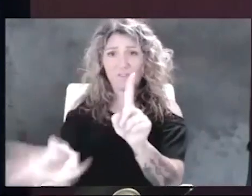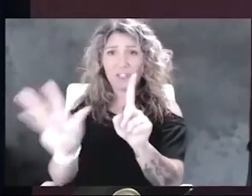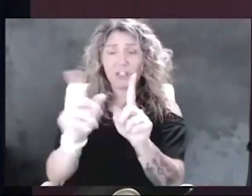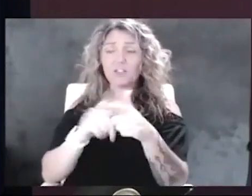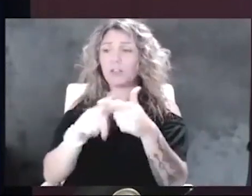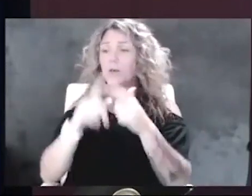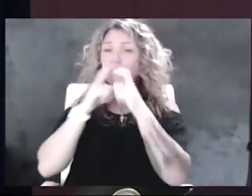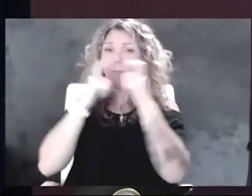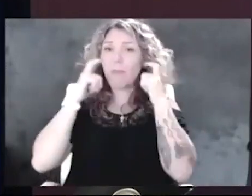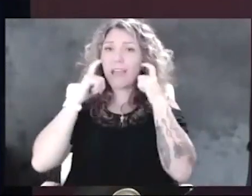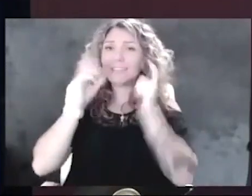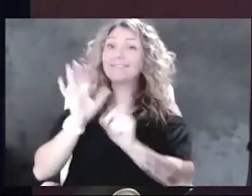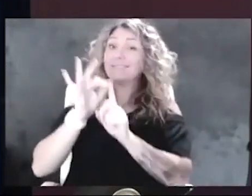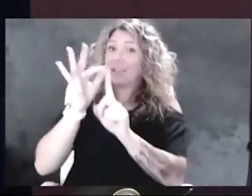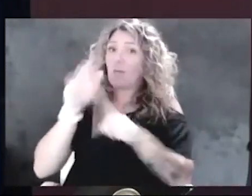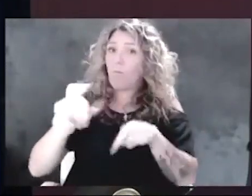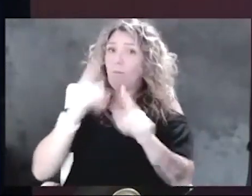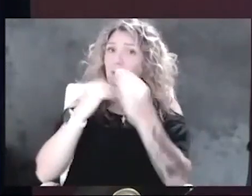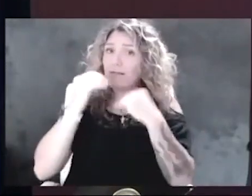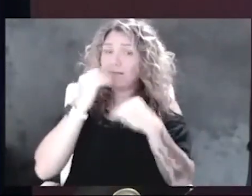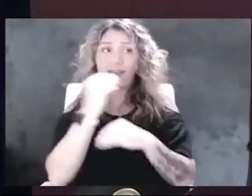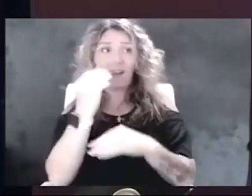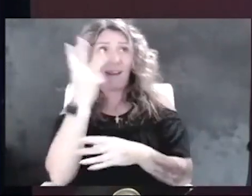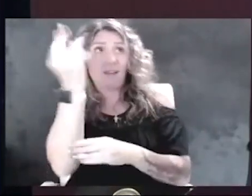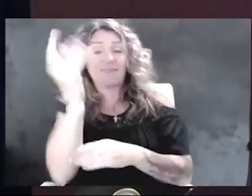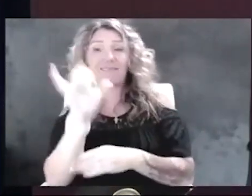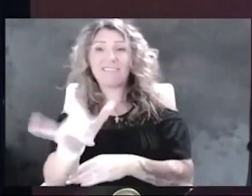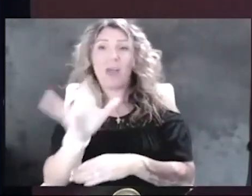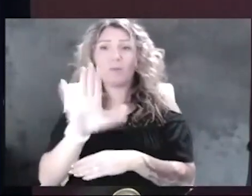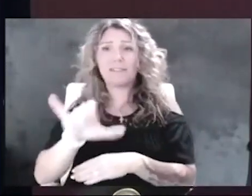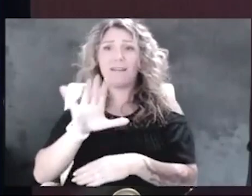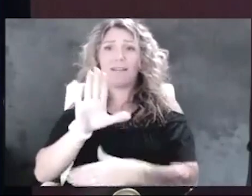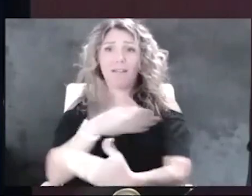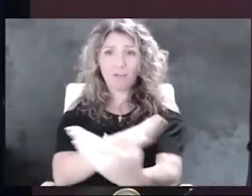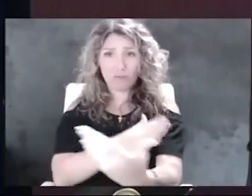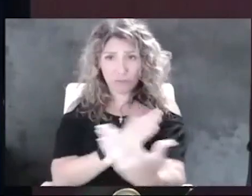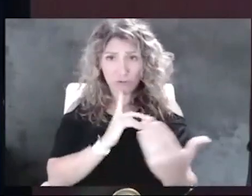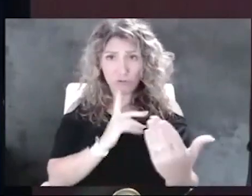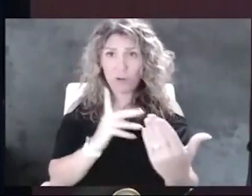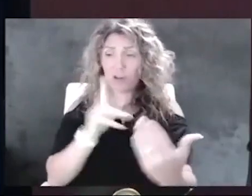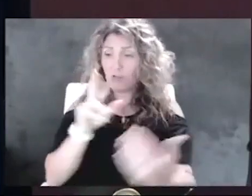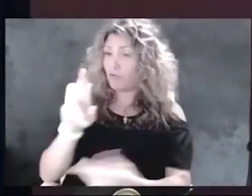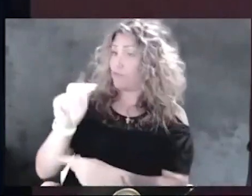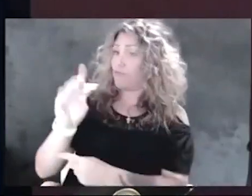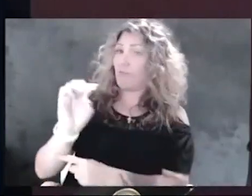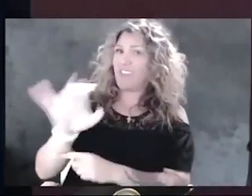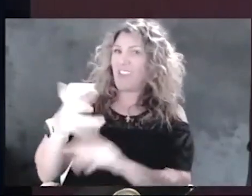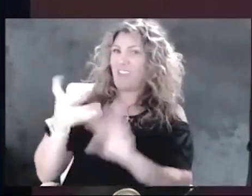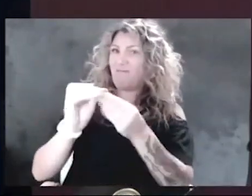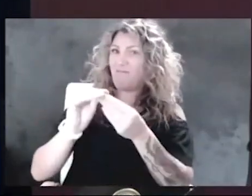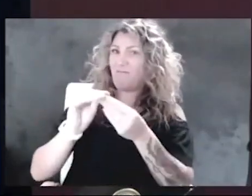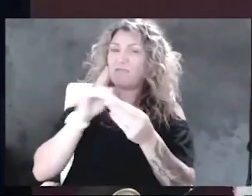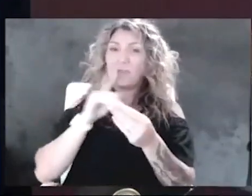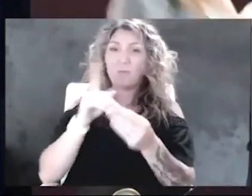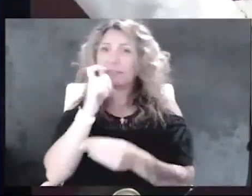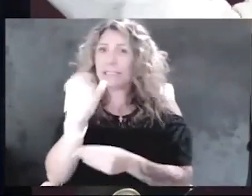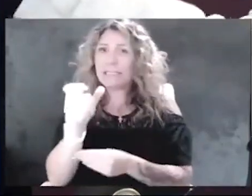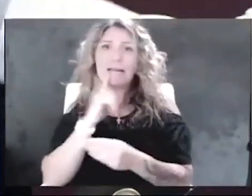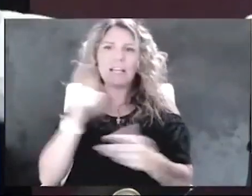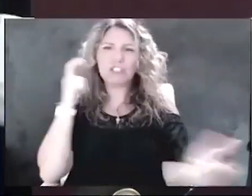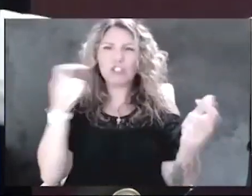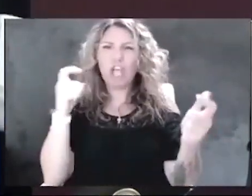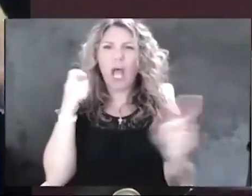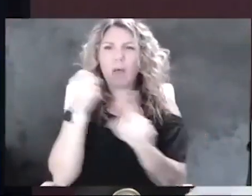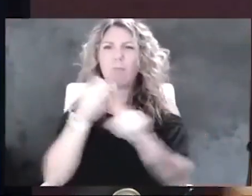outside, that's the Lollapalooza concert. And the rate of infection from the Lollapalooza, there was no super spreader event. There wasn't this great